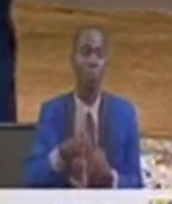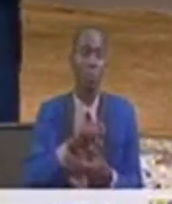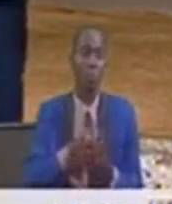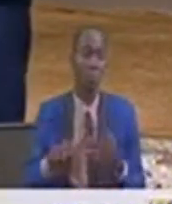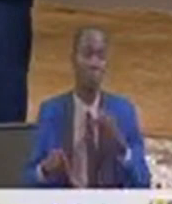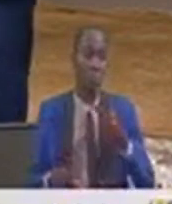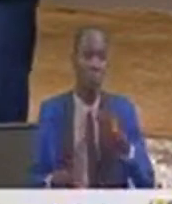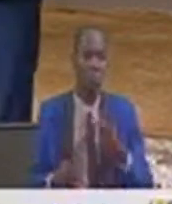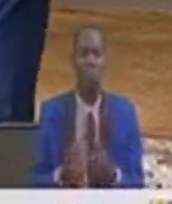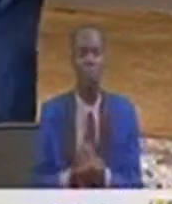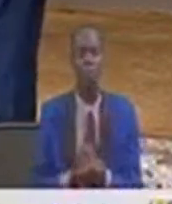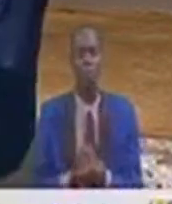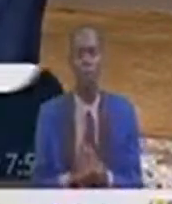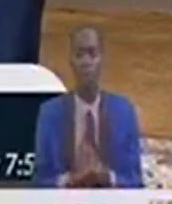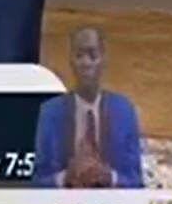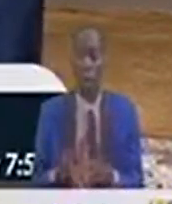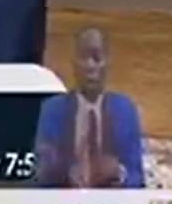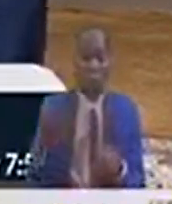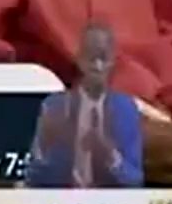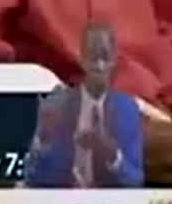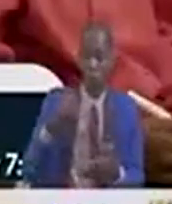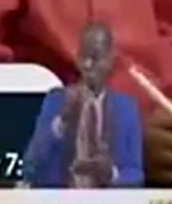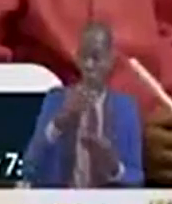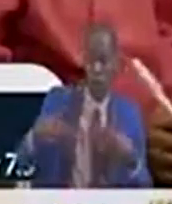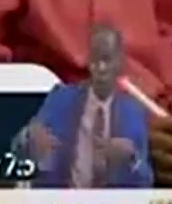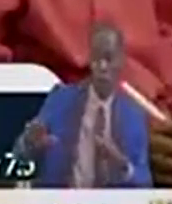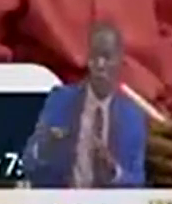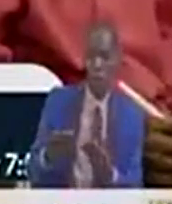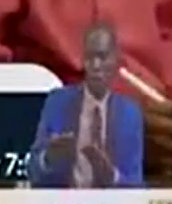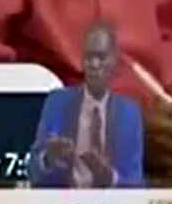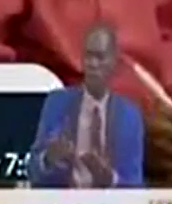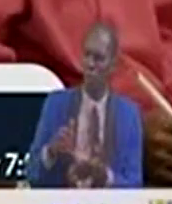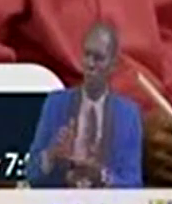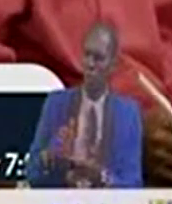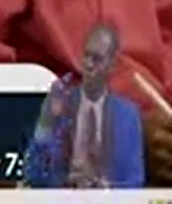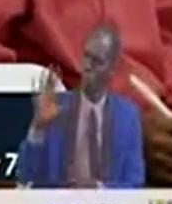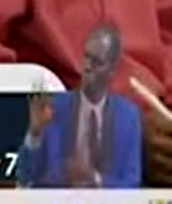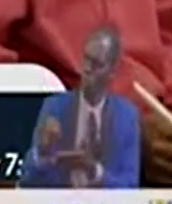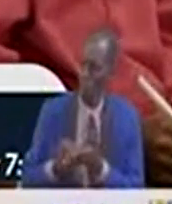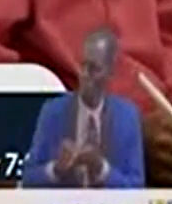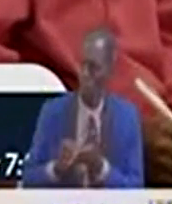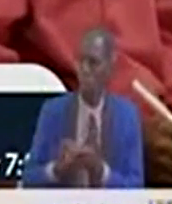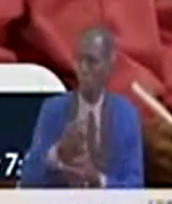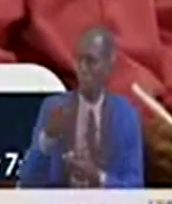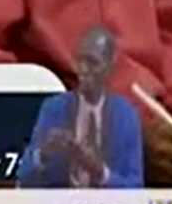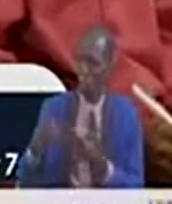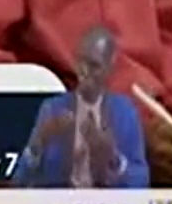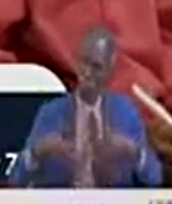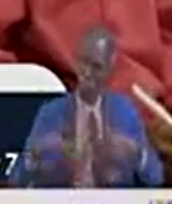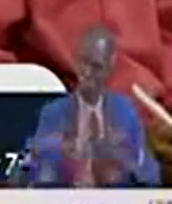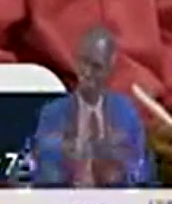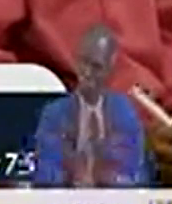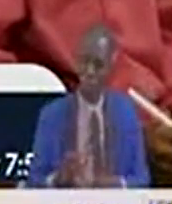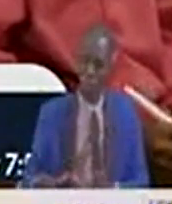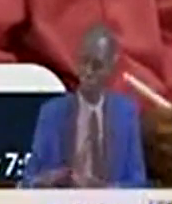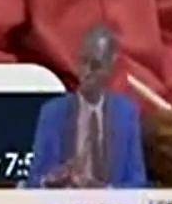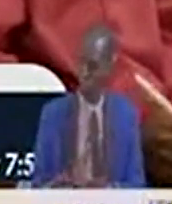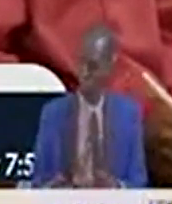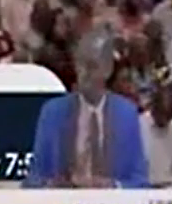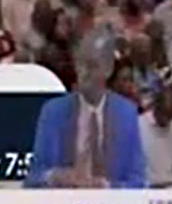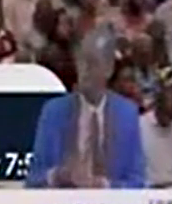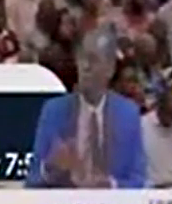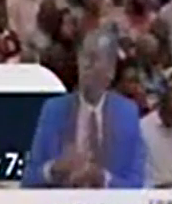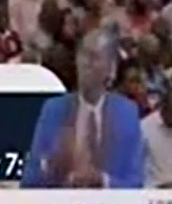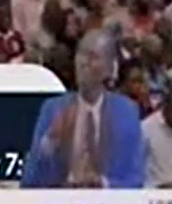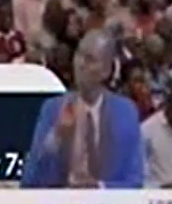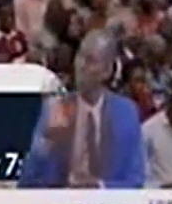says, whilst it remained, was it not thine own? And after it was sold, was it not